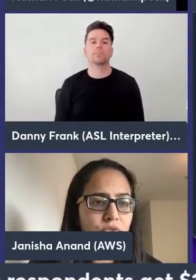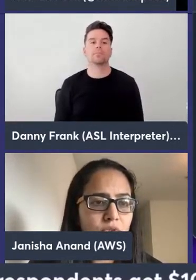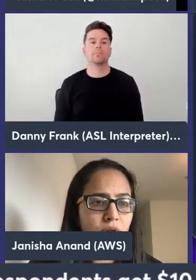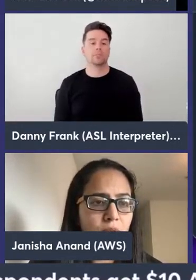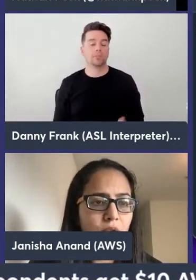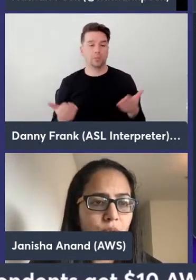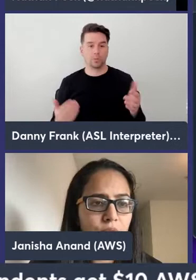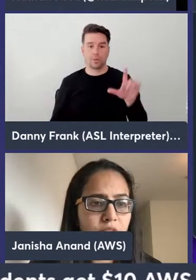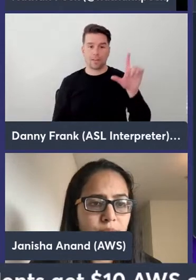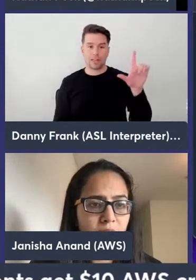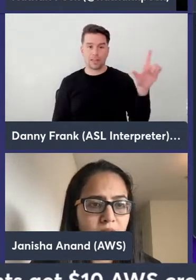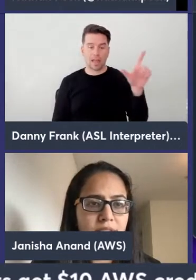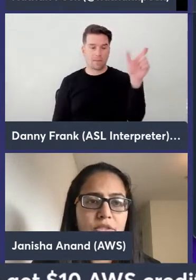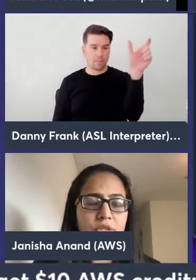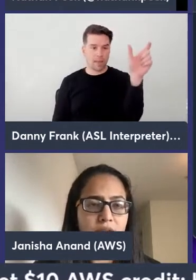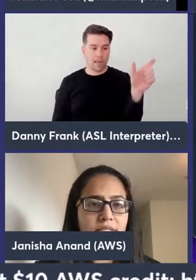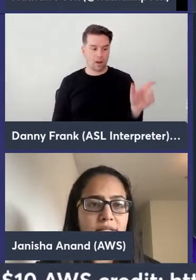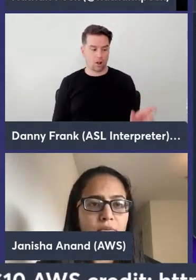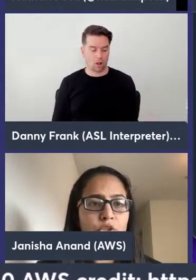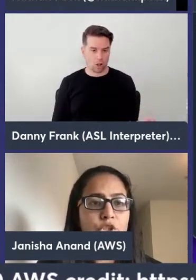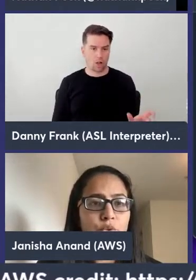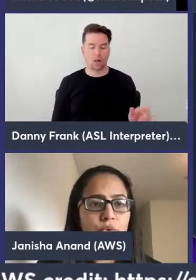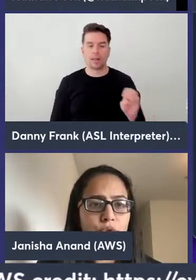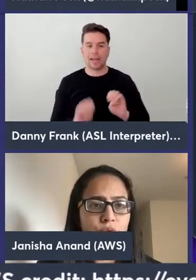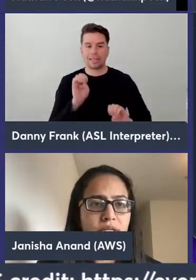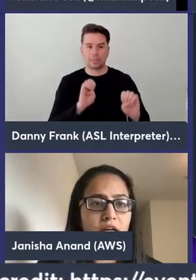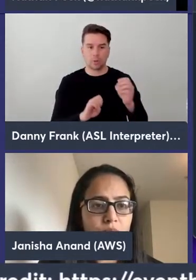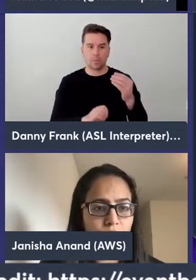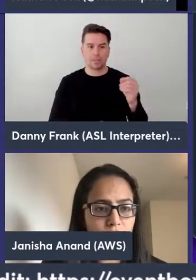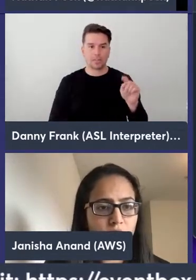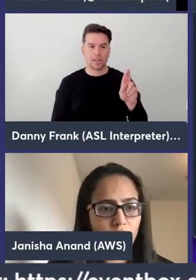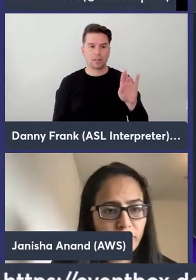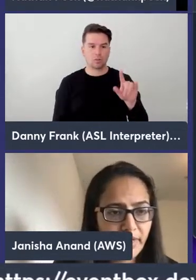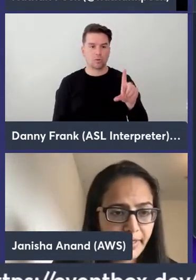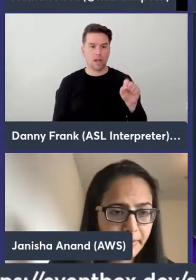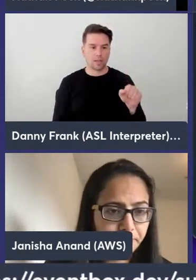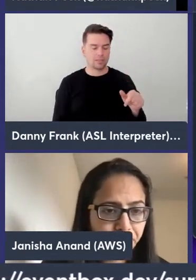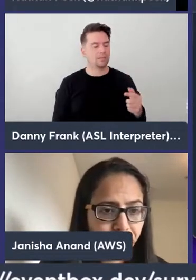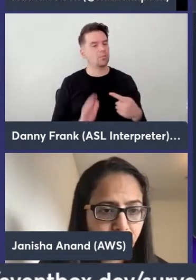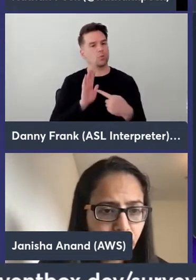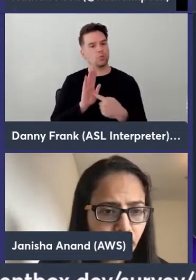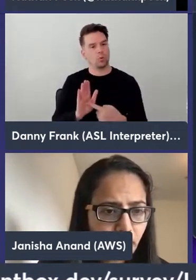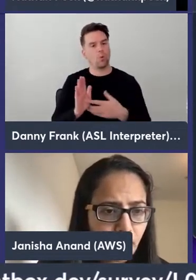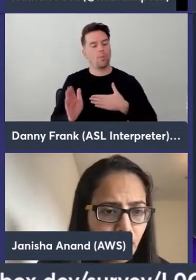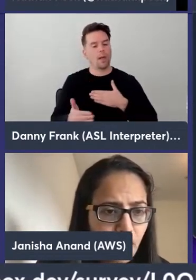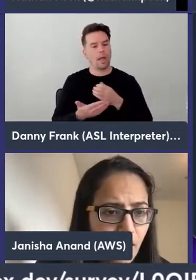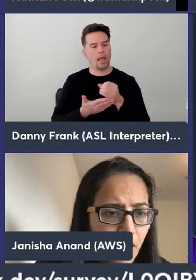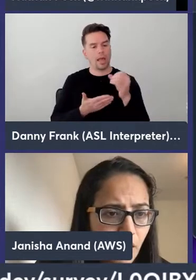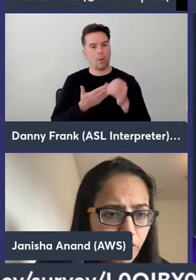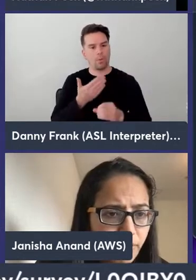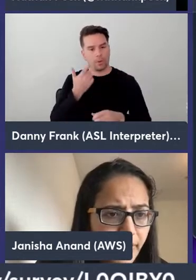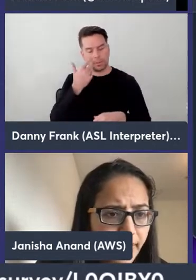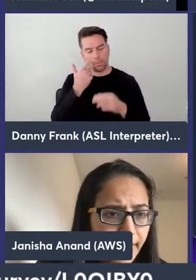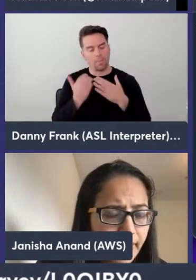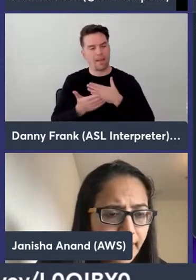in Studio, I'm going to go into experiments and trials, and I'm going to show you the output of my